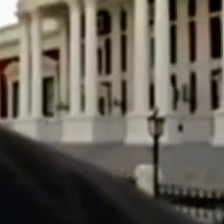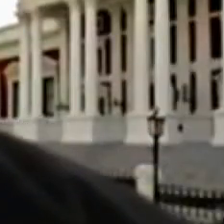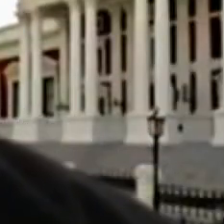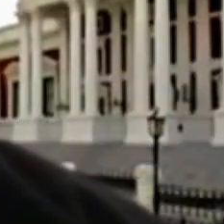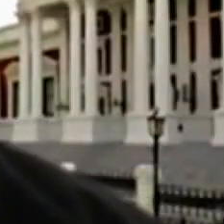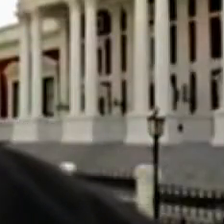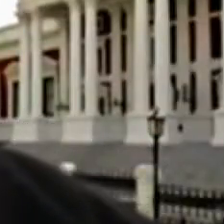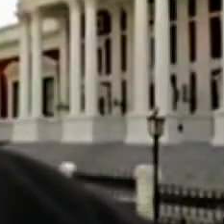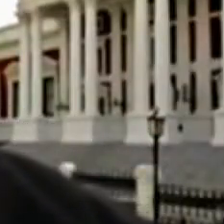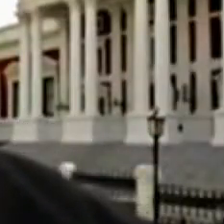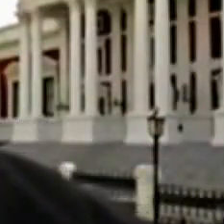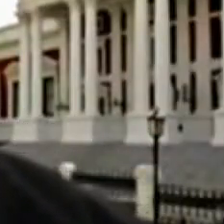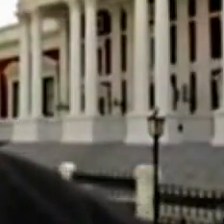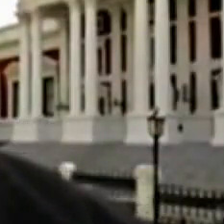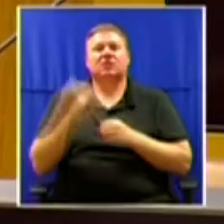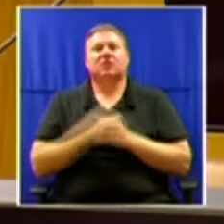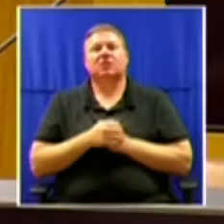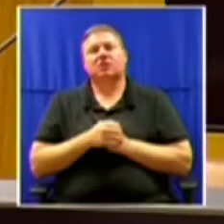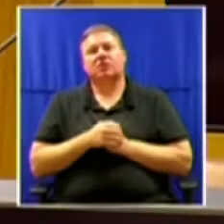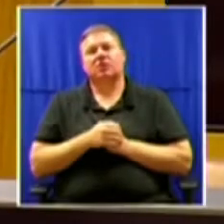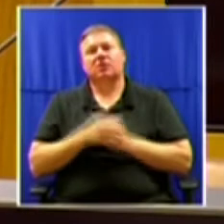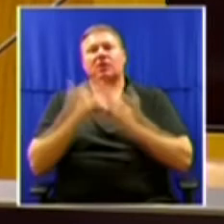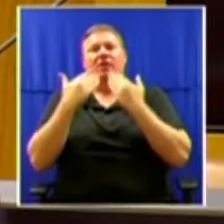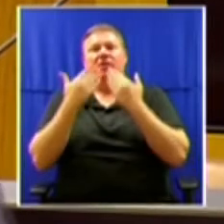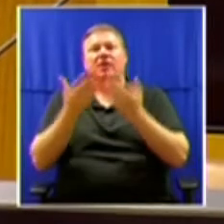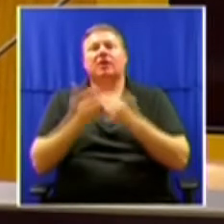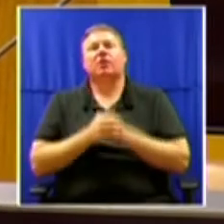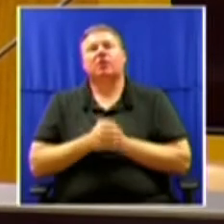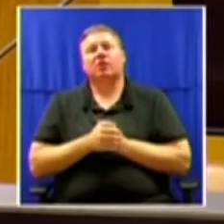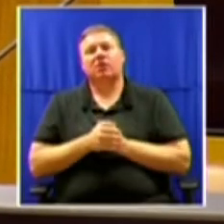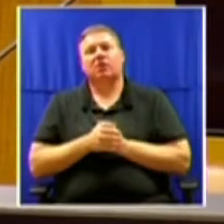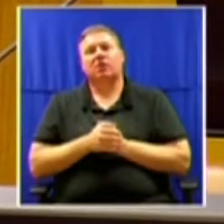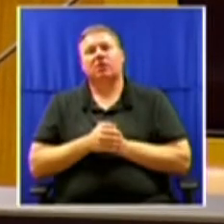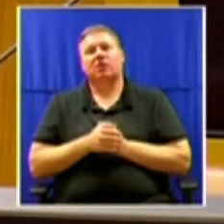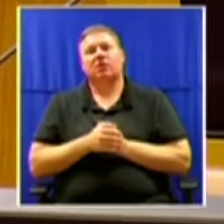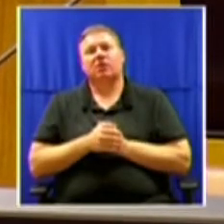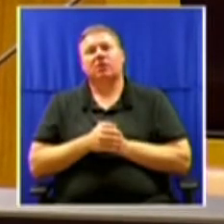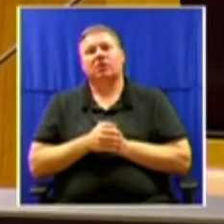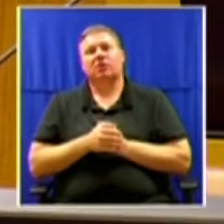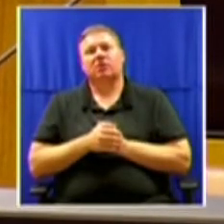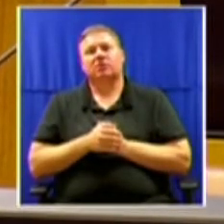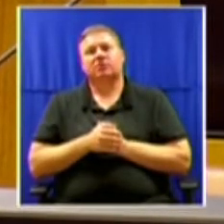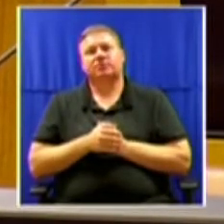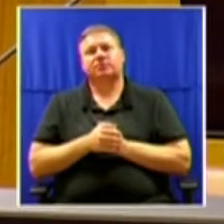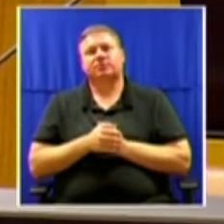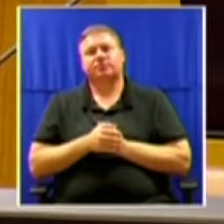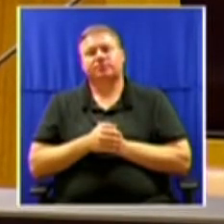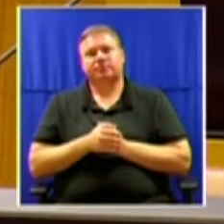Honourable Minister. Thank you, Honourable Deputy Speaker.